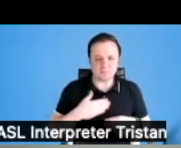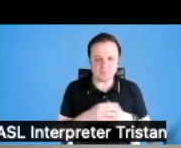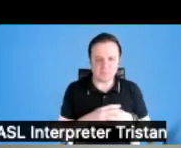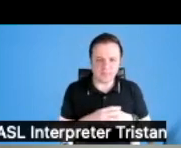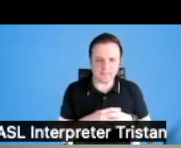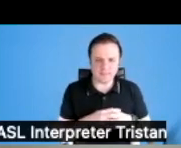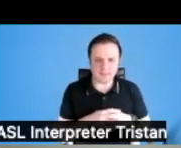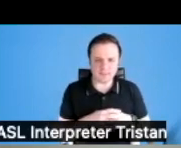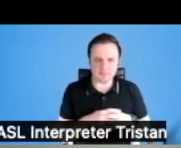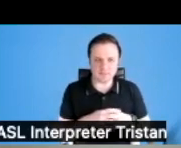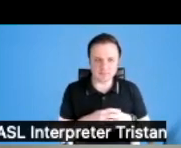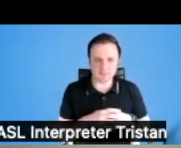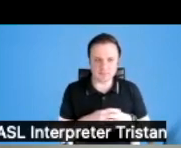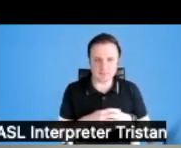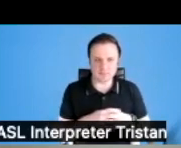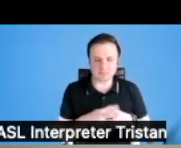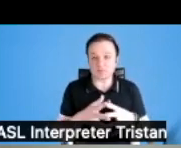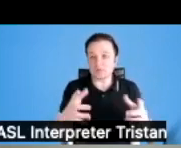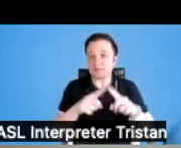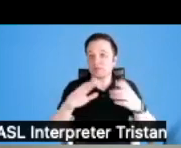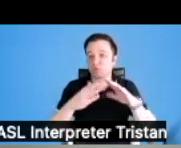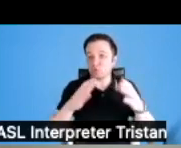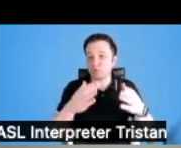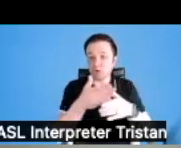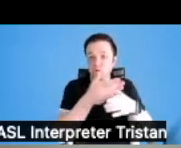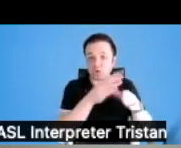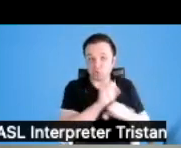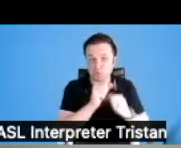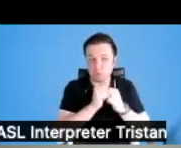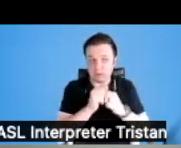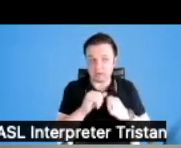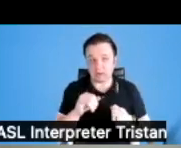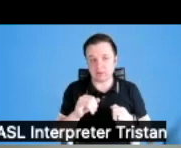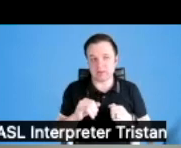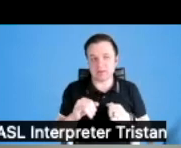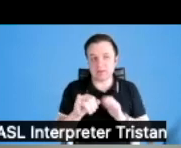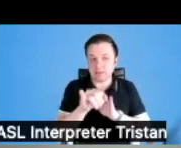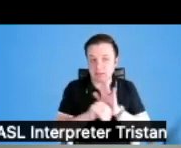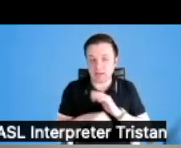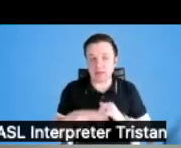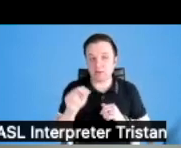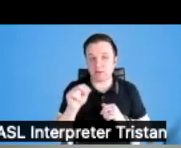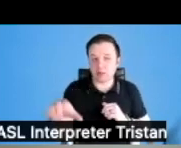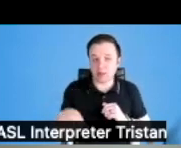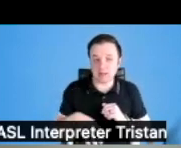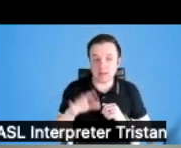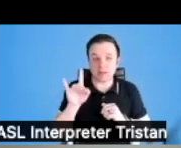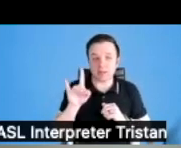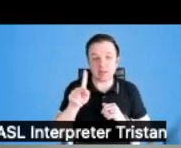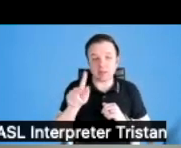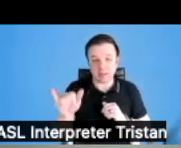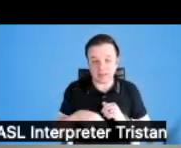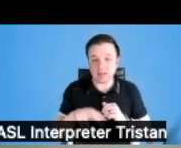So we worked with a bunch of different community partners from Indiana, North Carolina, Kentucky, New York,